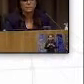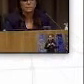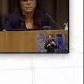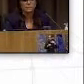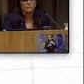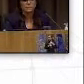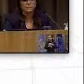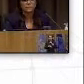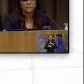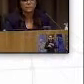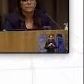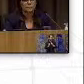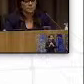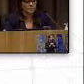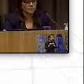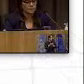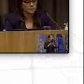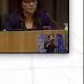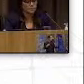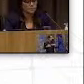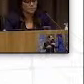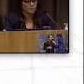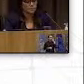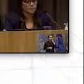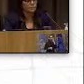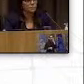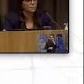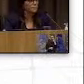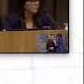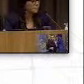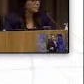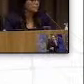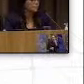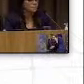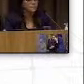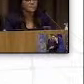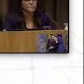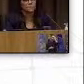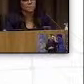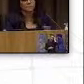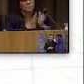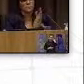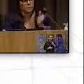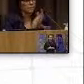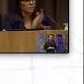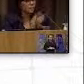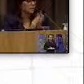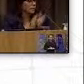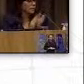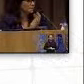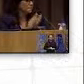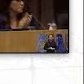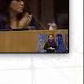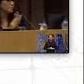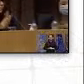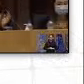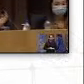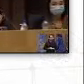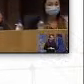project and also here with you. These were very rich experiences. Thank you.